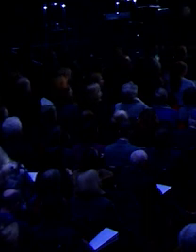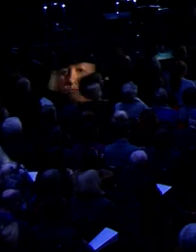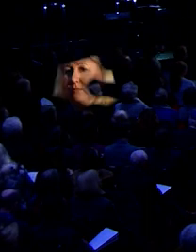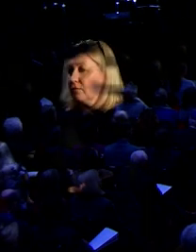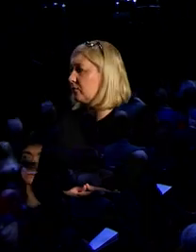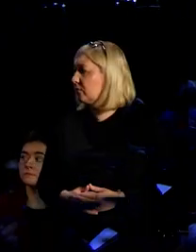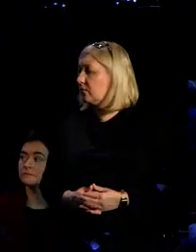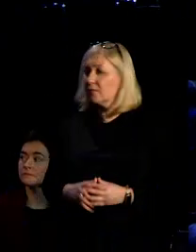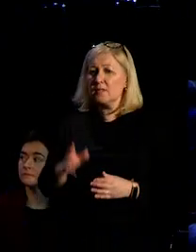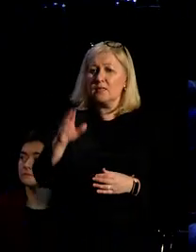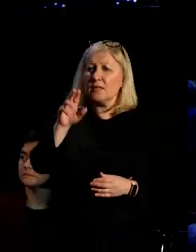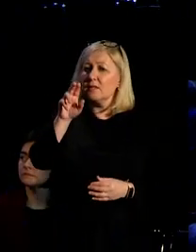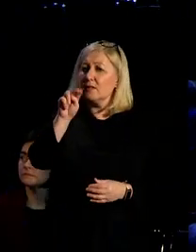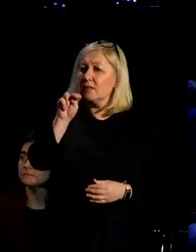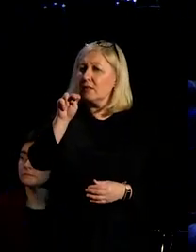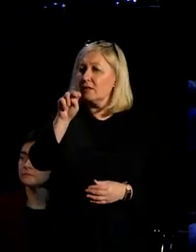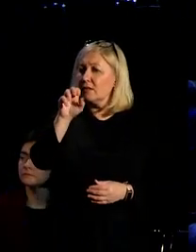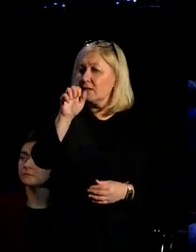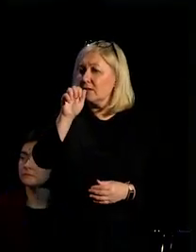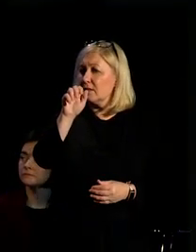The Nazis decided